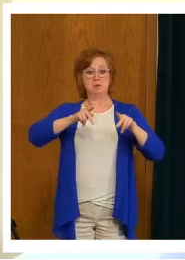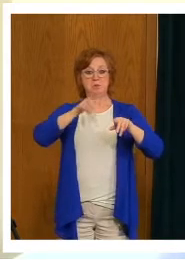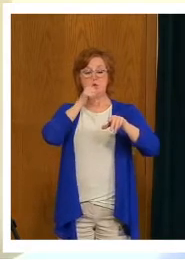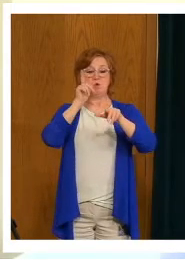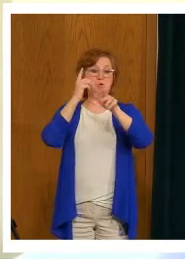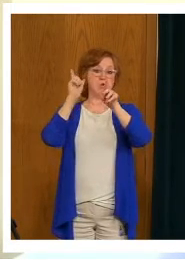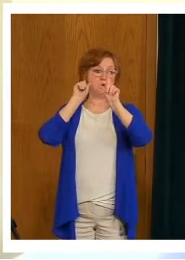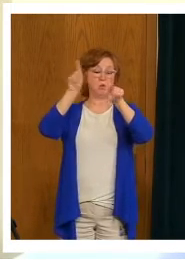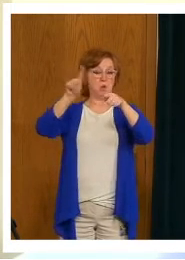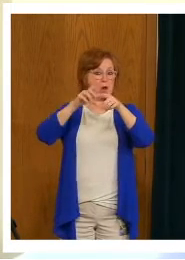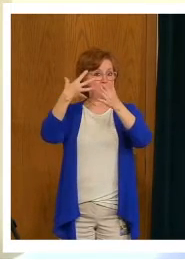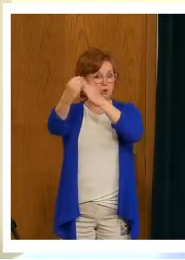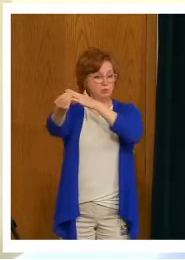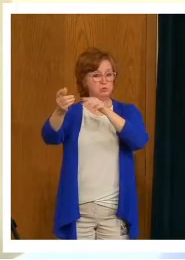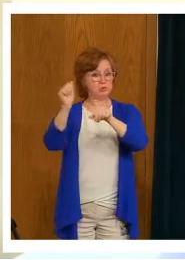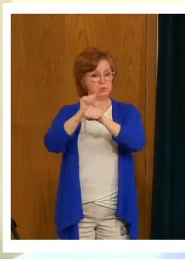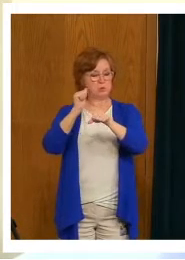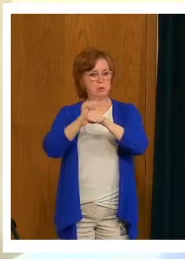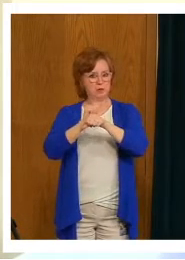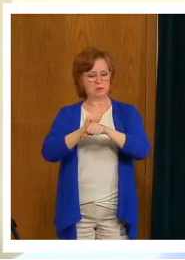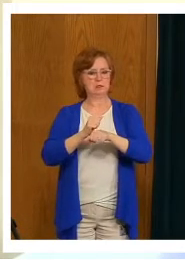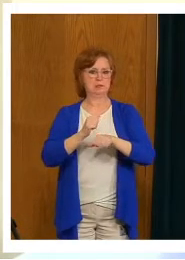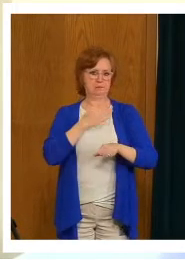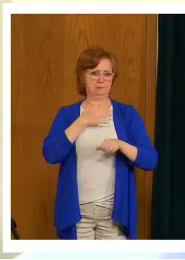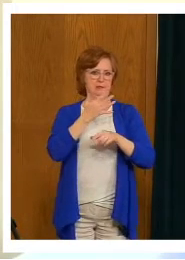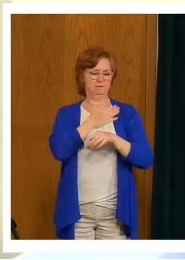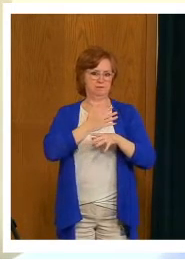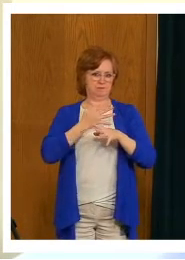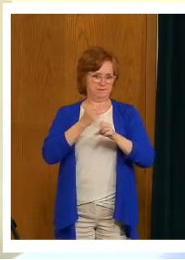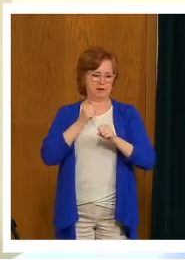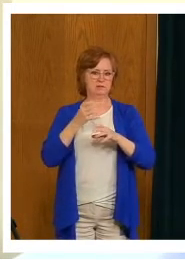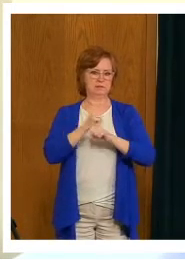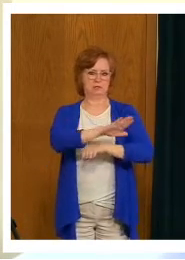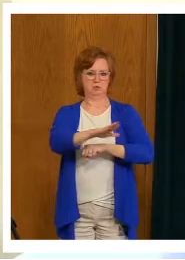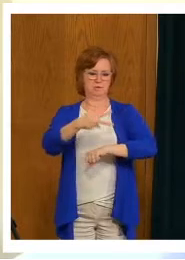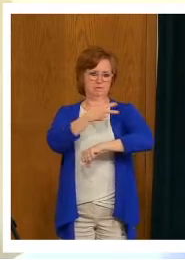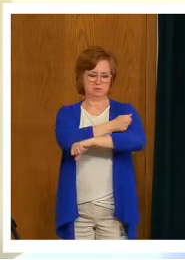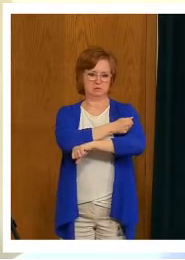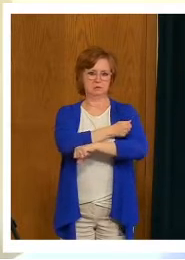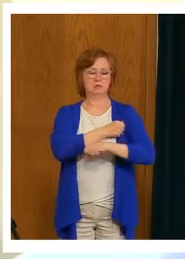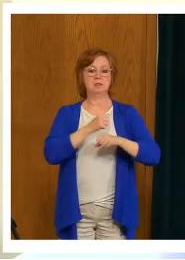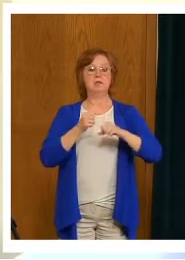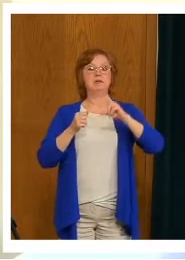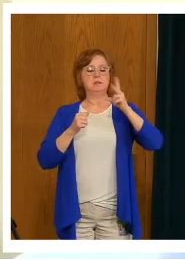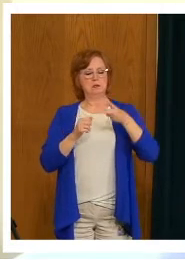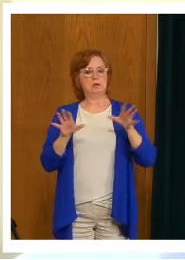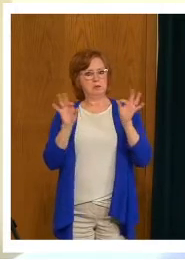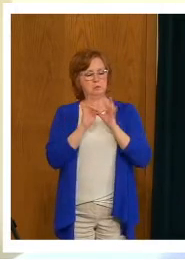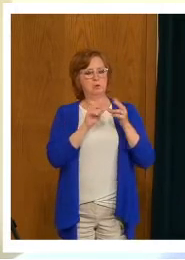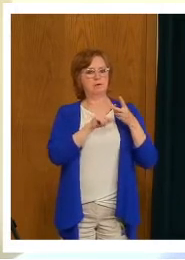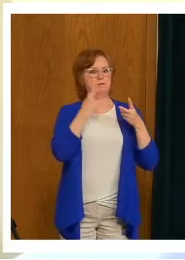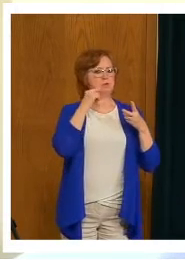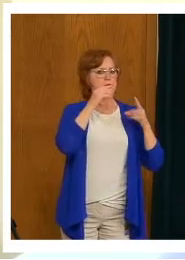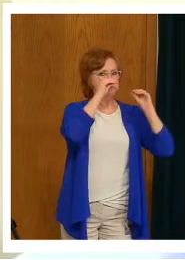quicker staff in schools are vaccinated, teachers and staff, and parents of children who go to school are vaccinated,